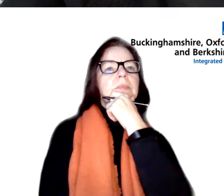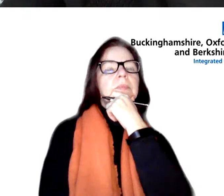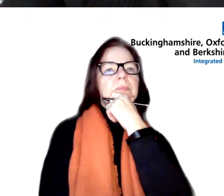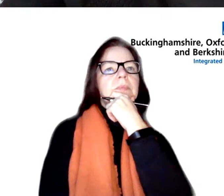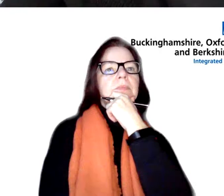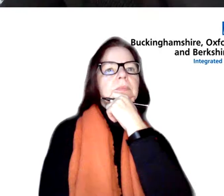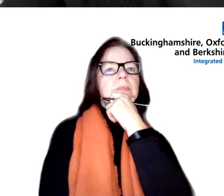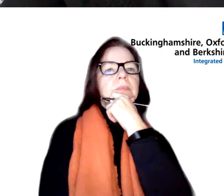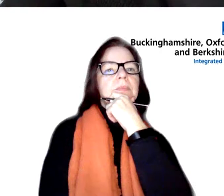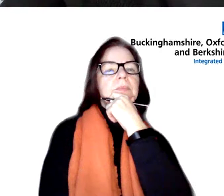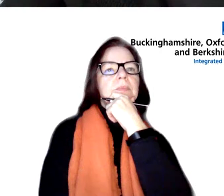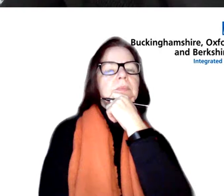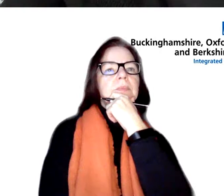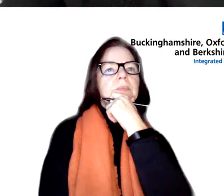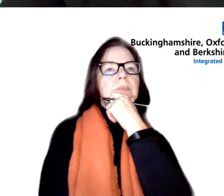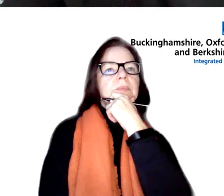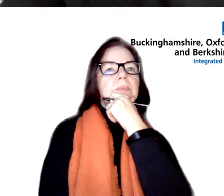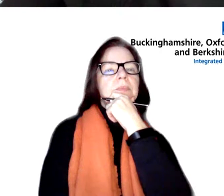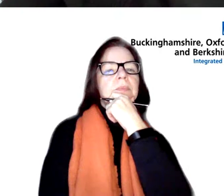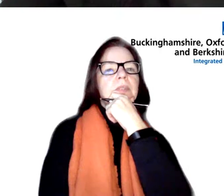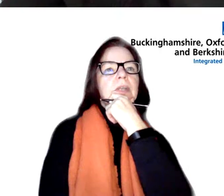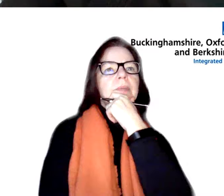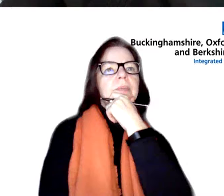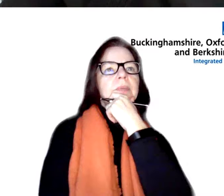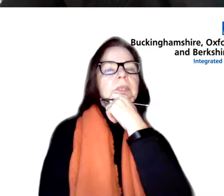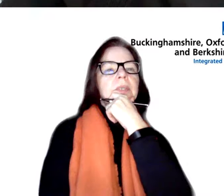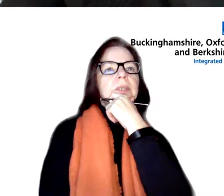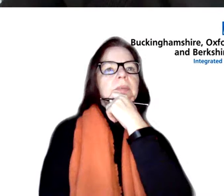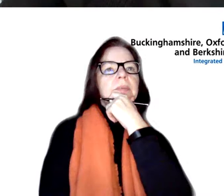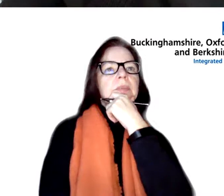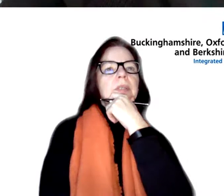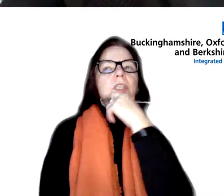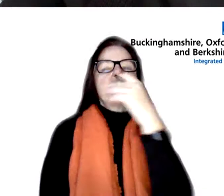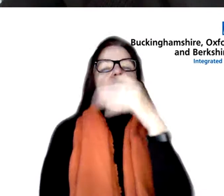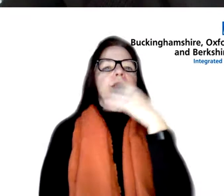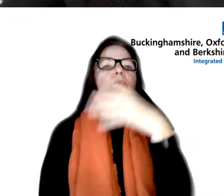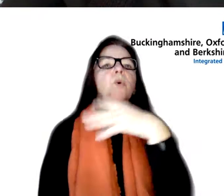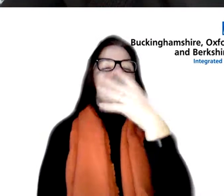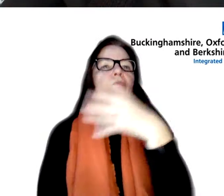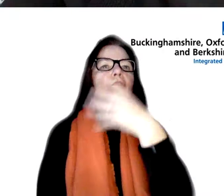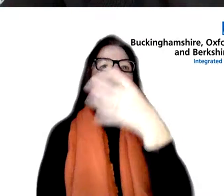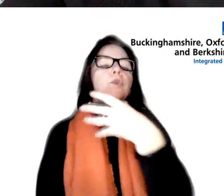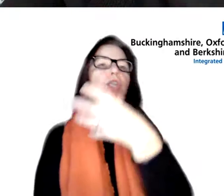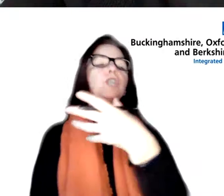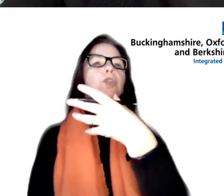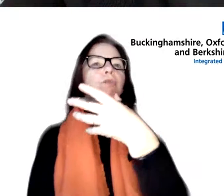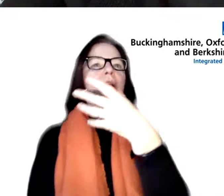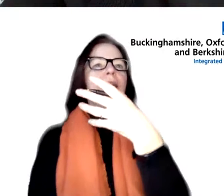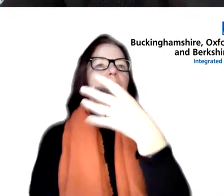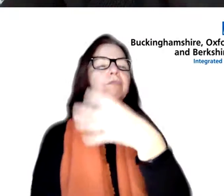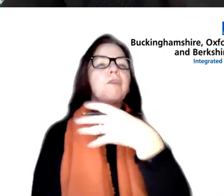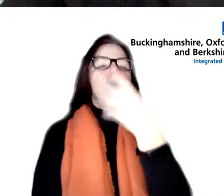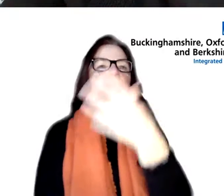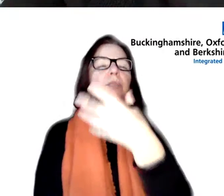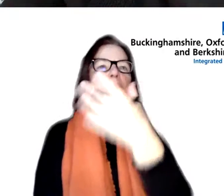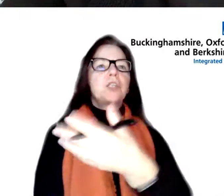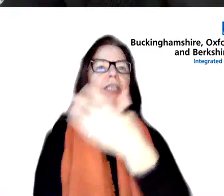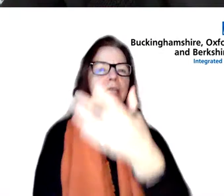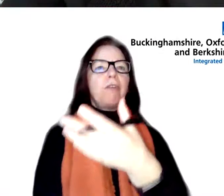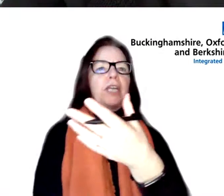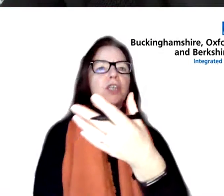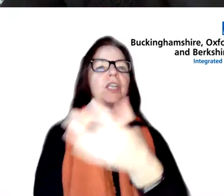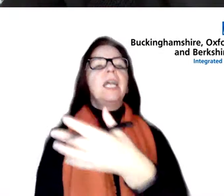digital providers, so they've already got their handheld devices. Okay. So it's more for your solution, really. So if I